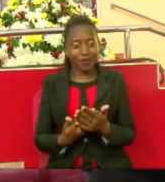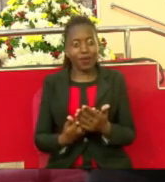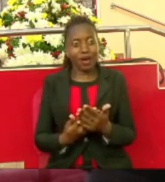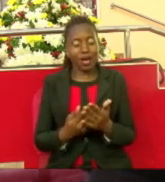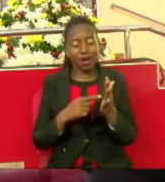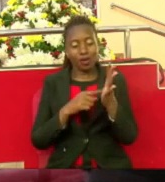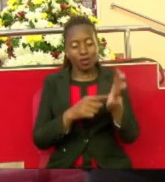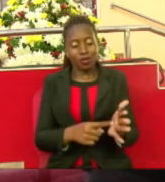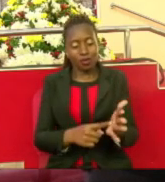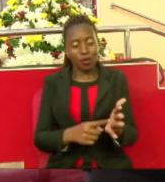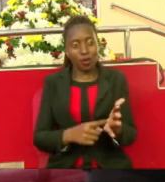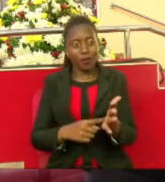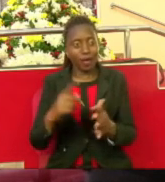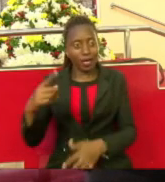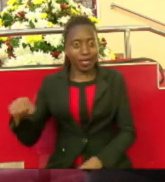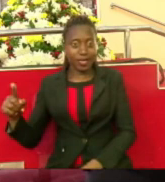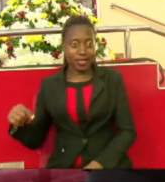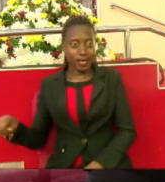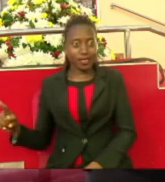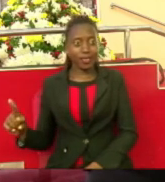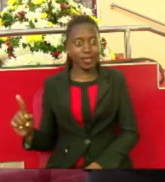And the teacher specialized in me.